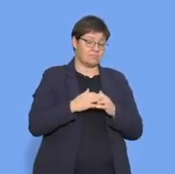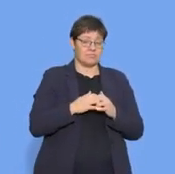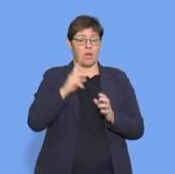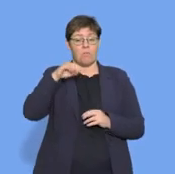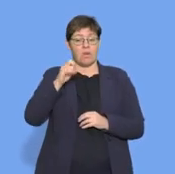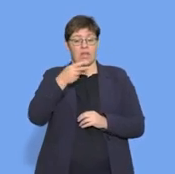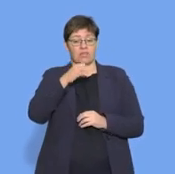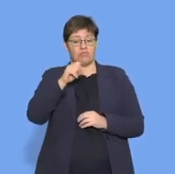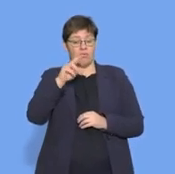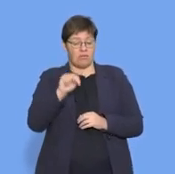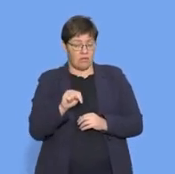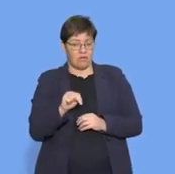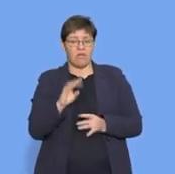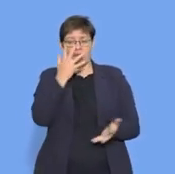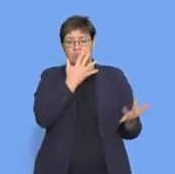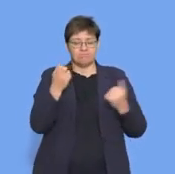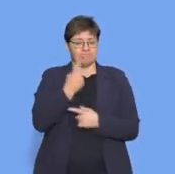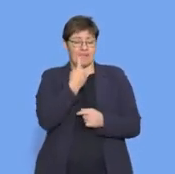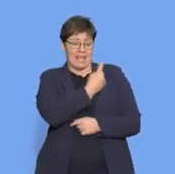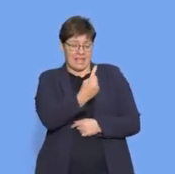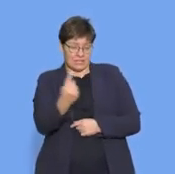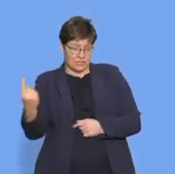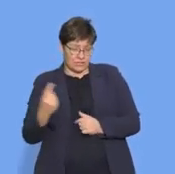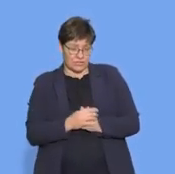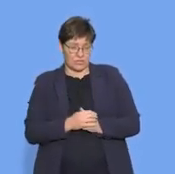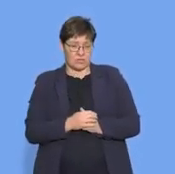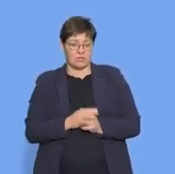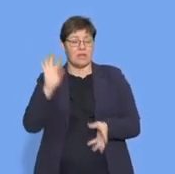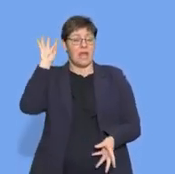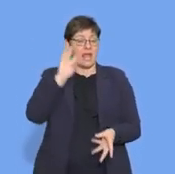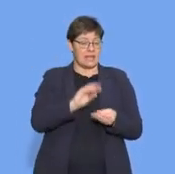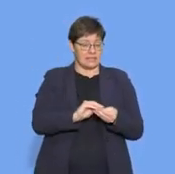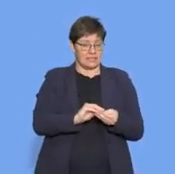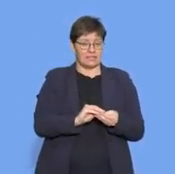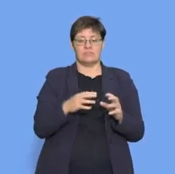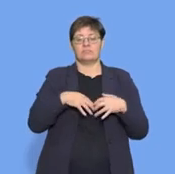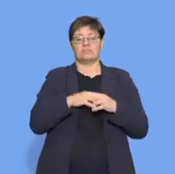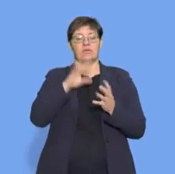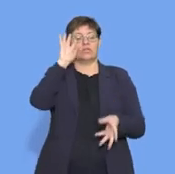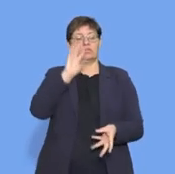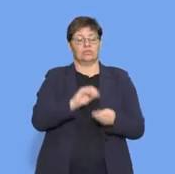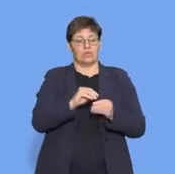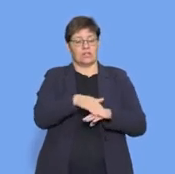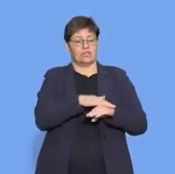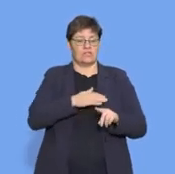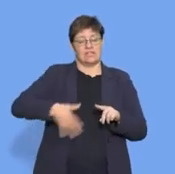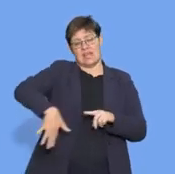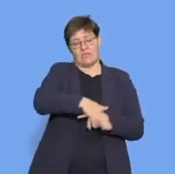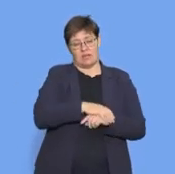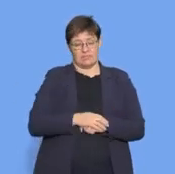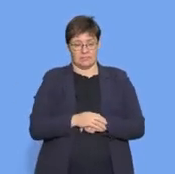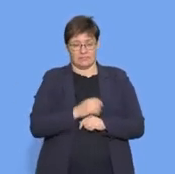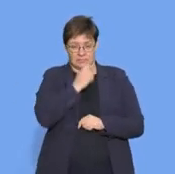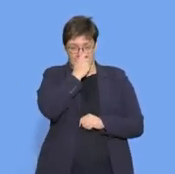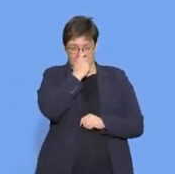make up a polyhedron, if I calculate the area of each of those added together, that is my total